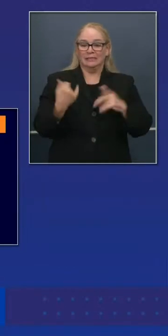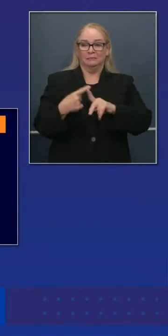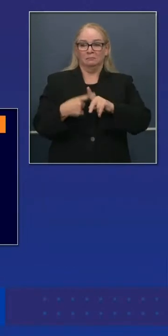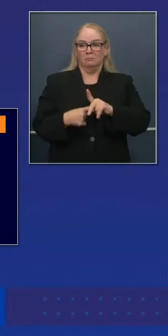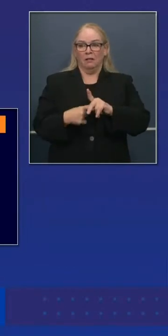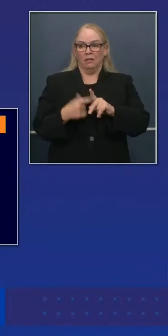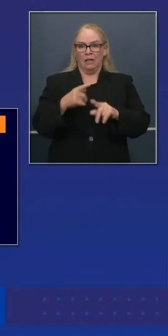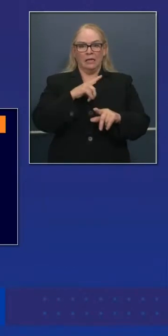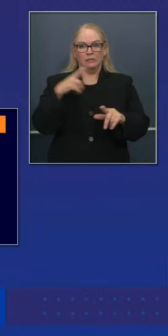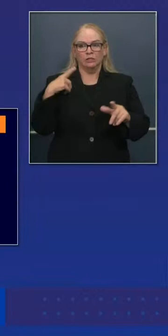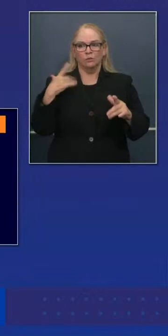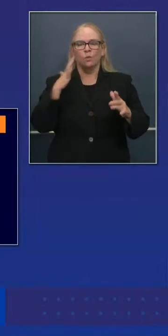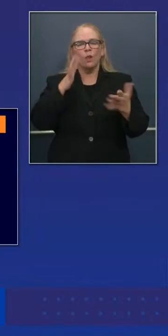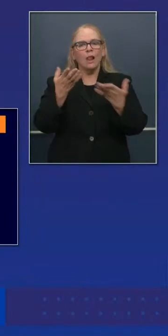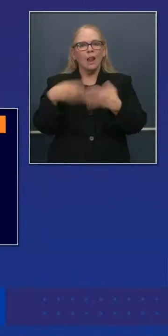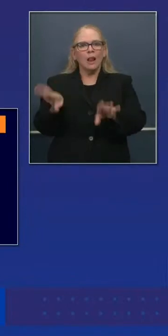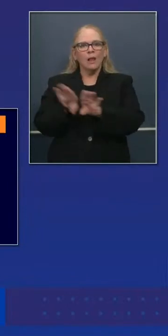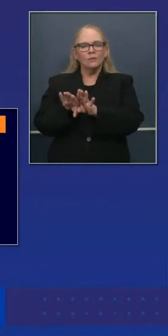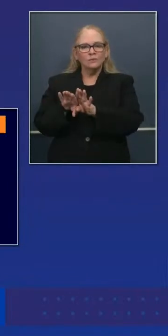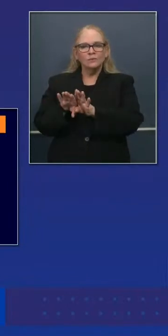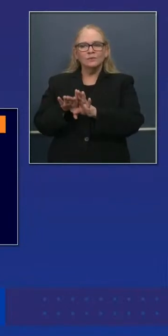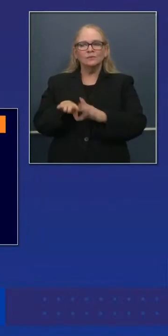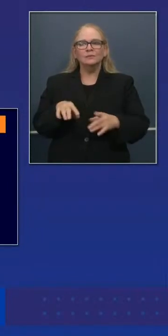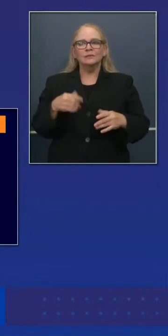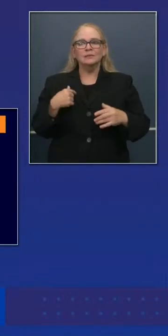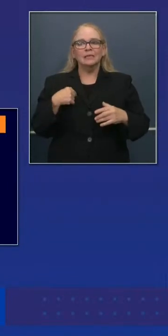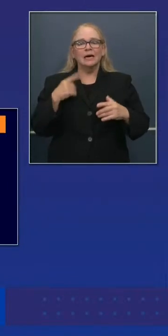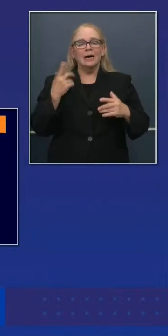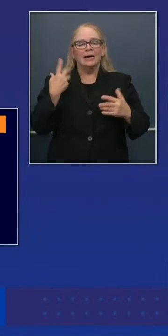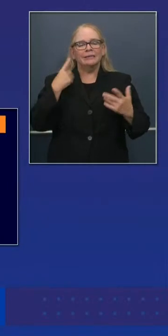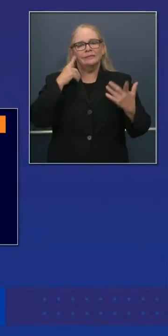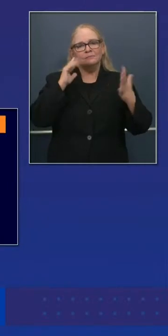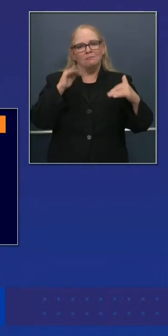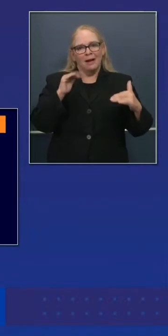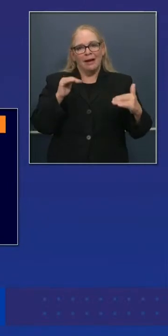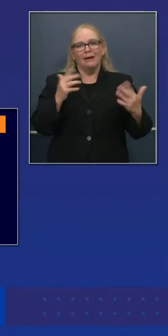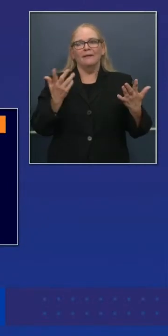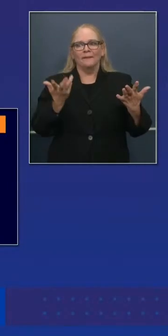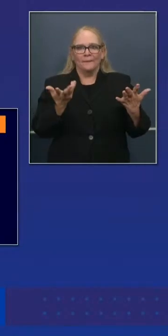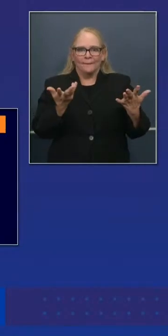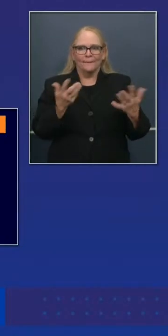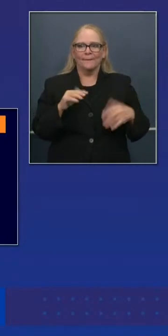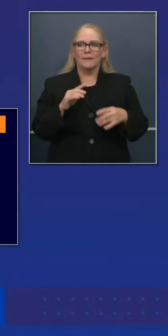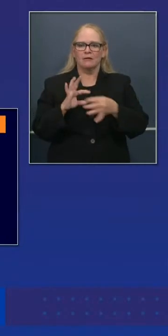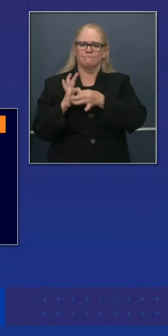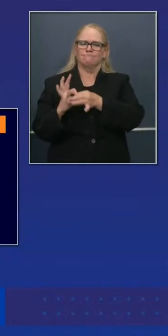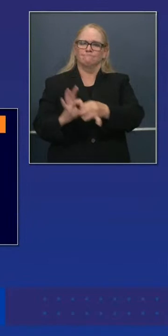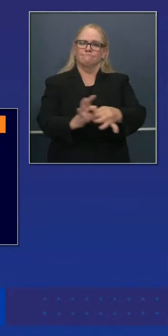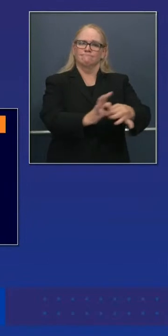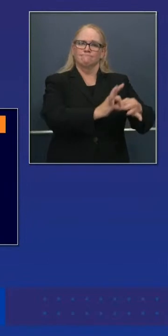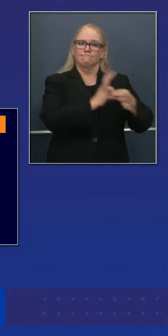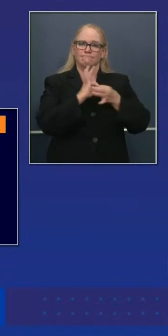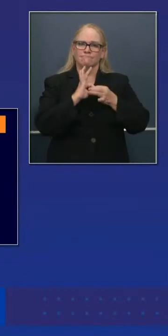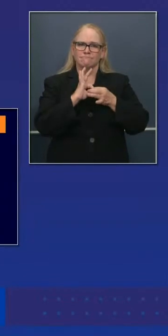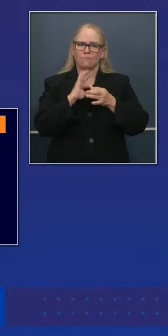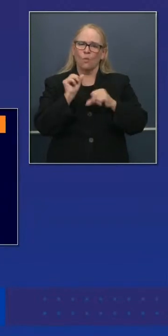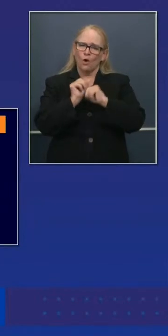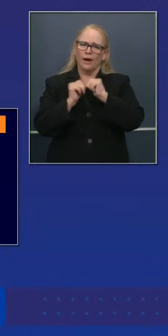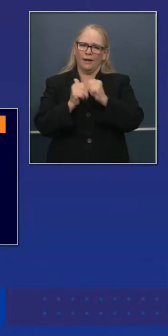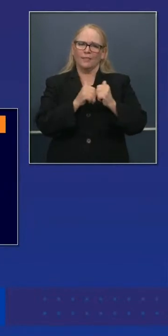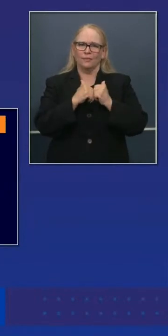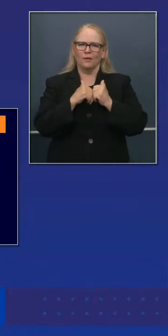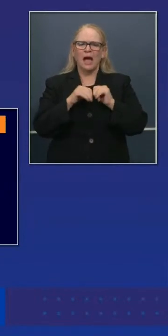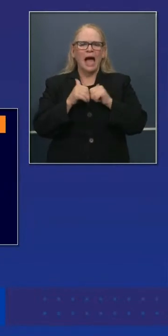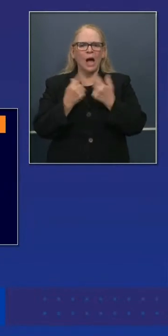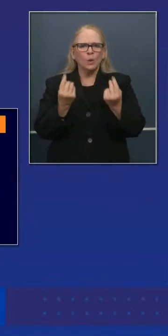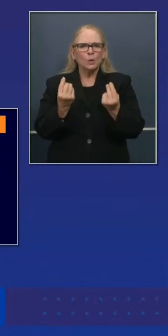we have every hope and expectation that we will organize a framework, collaborative framework, to get to a